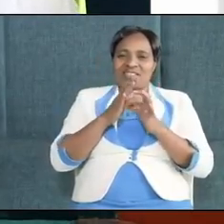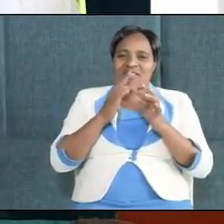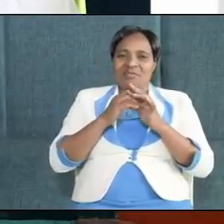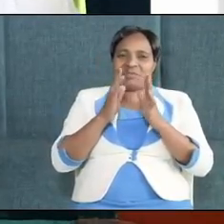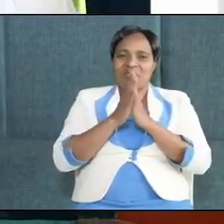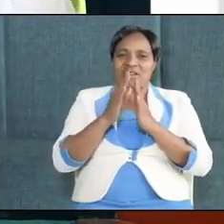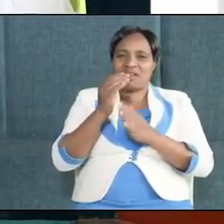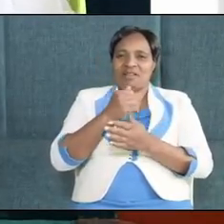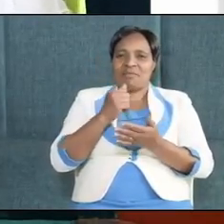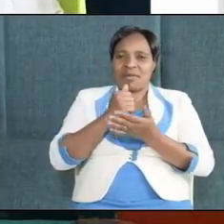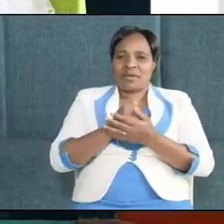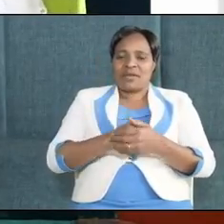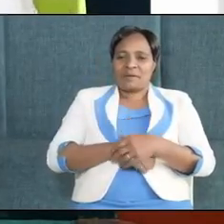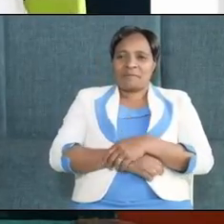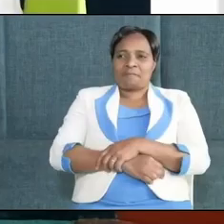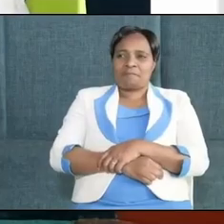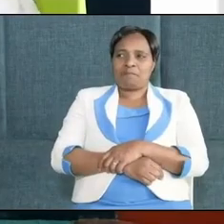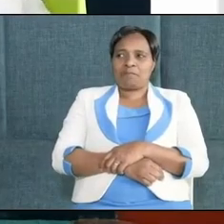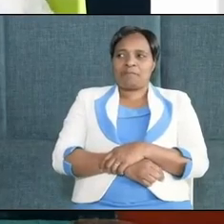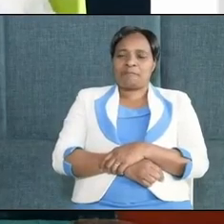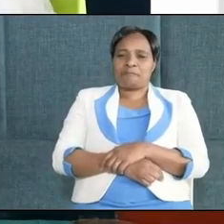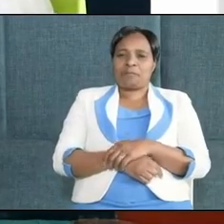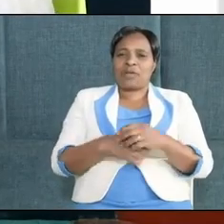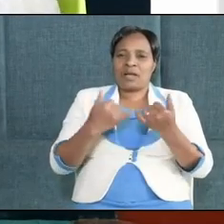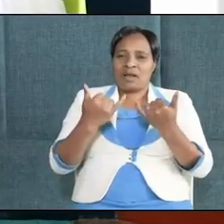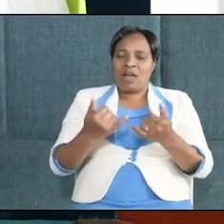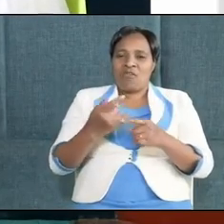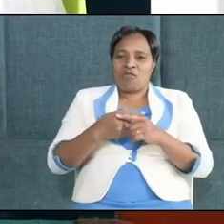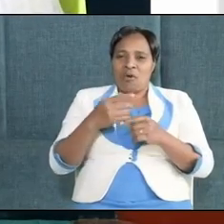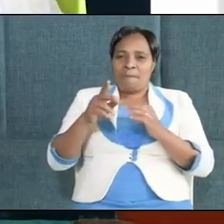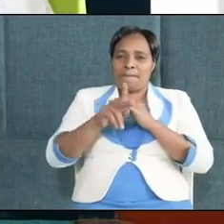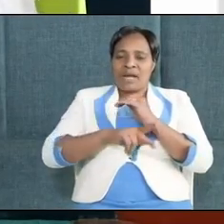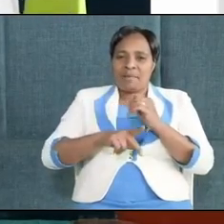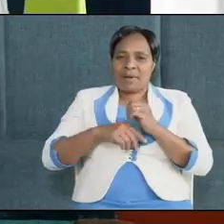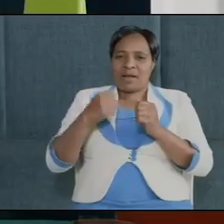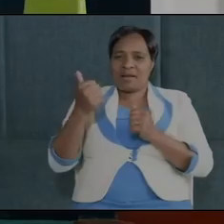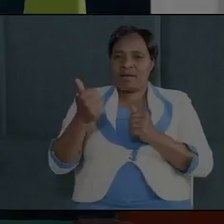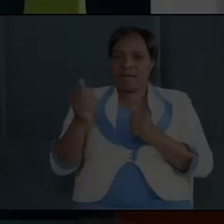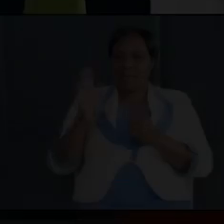Amen. So now from primary A. Bye.